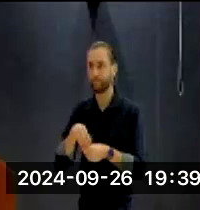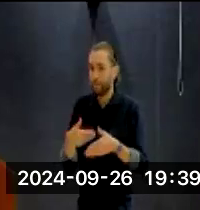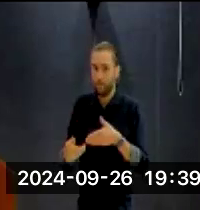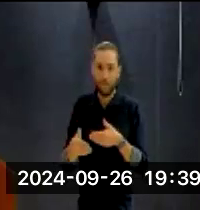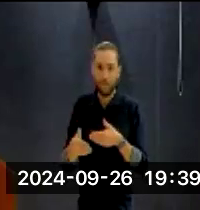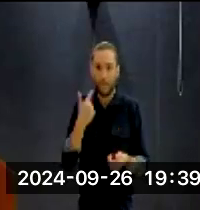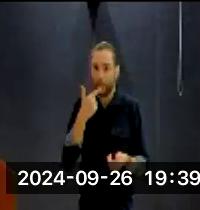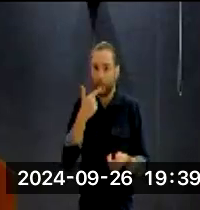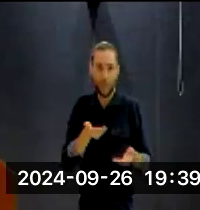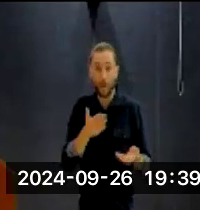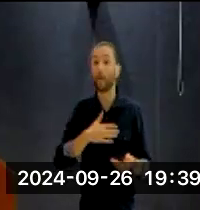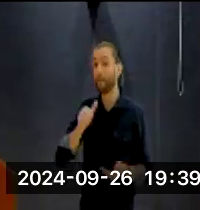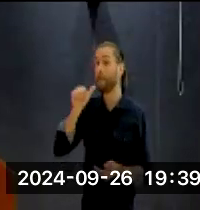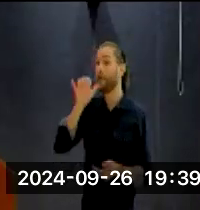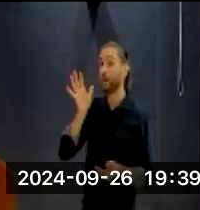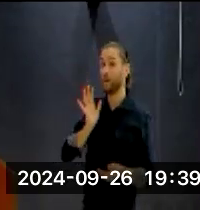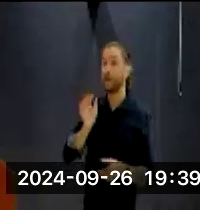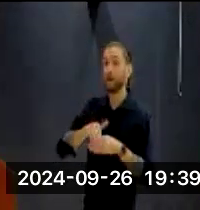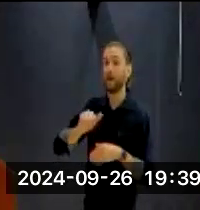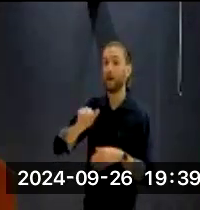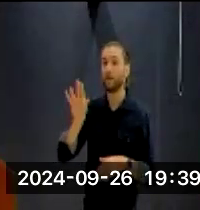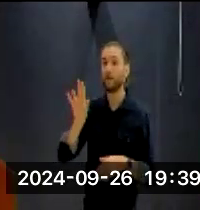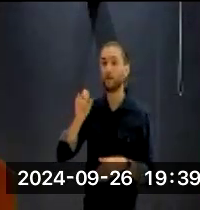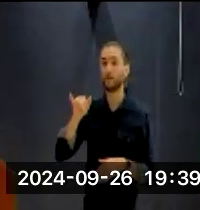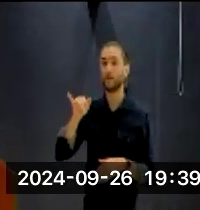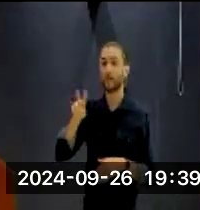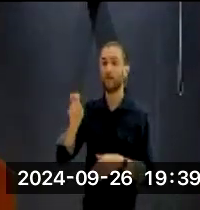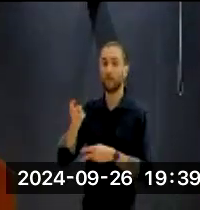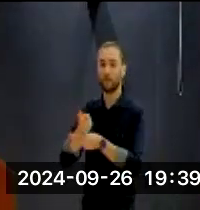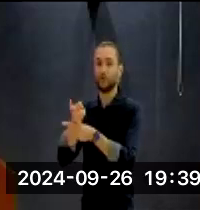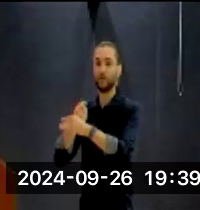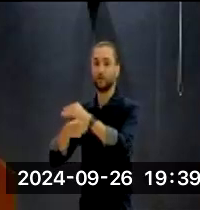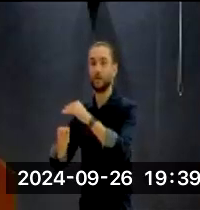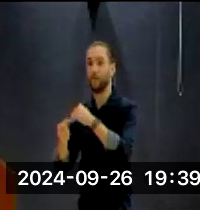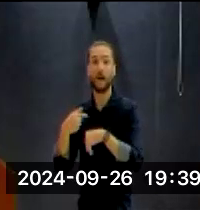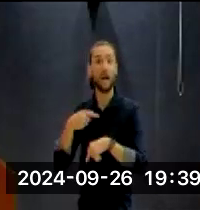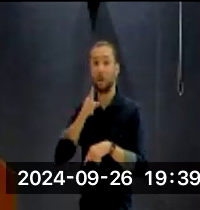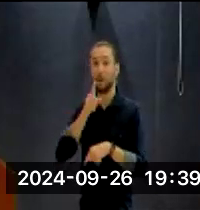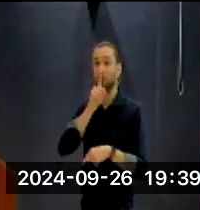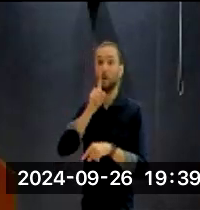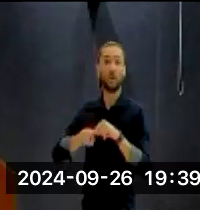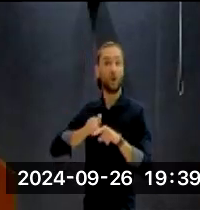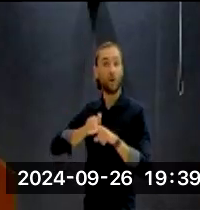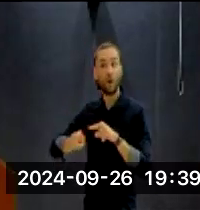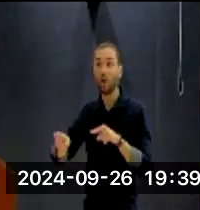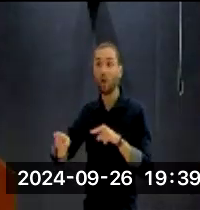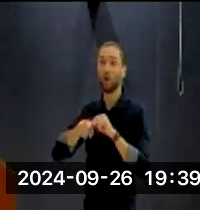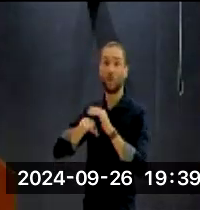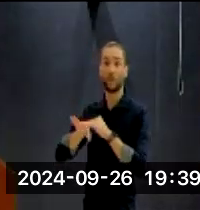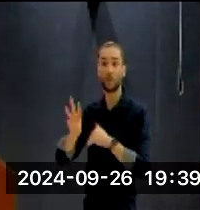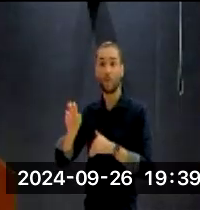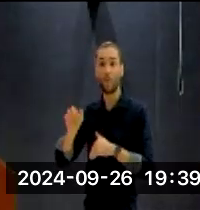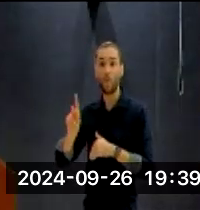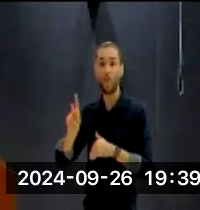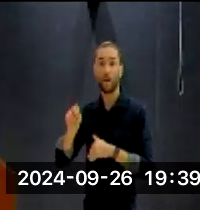abusive conservatorship. I wasn't allowed to call her. I wasn't allowed to go to her board and care home. I wasn't allowed to wish her happy